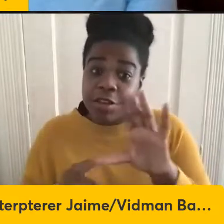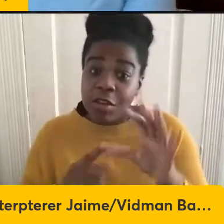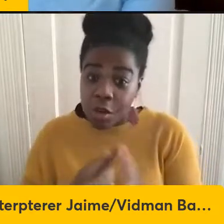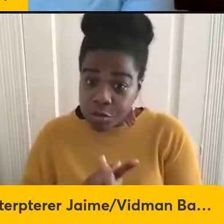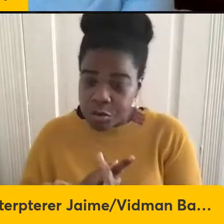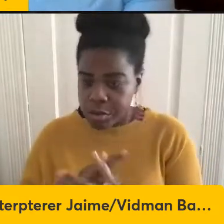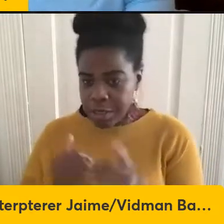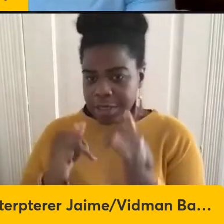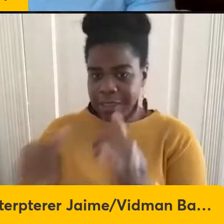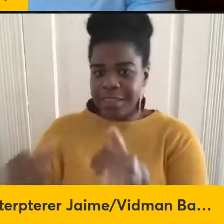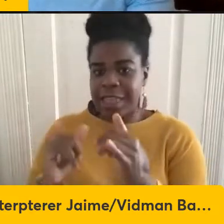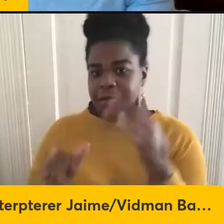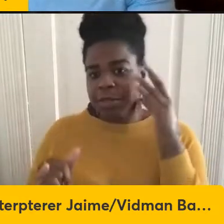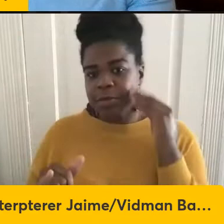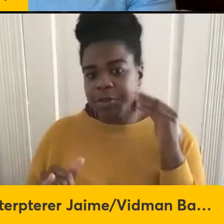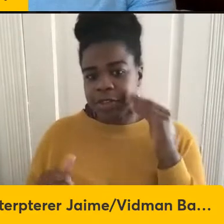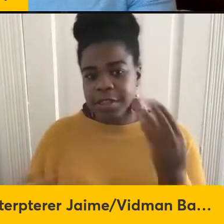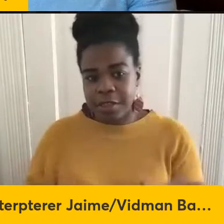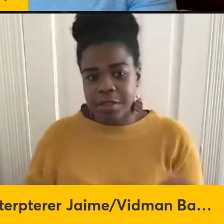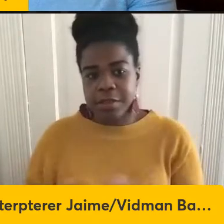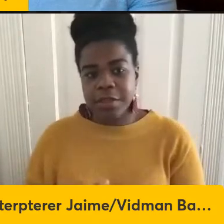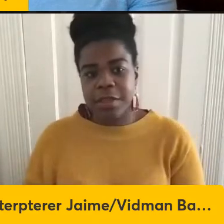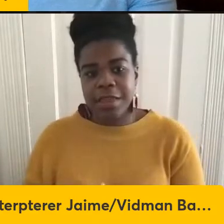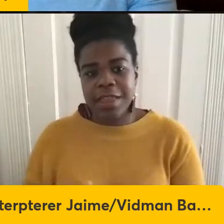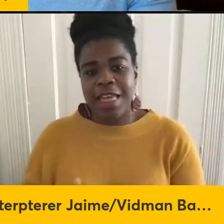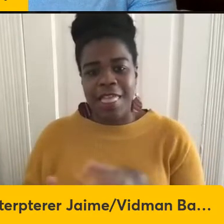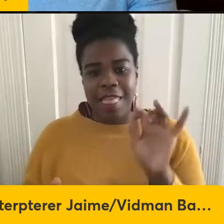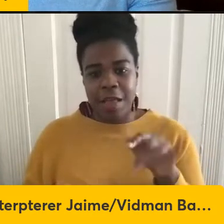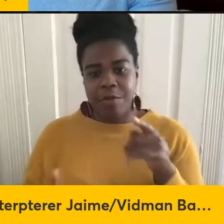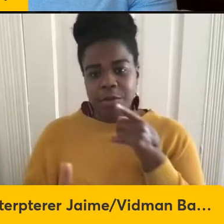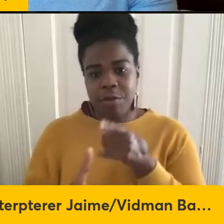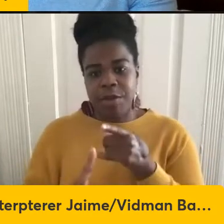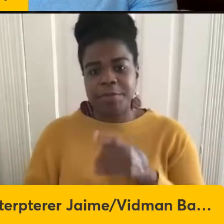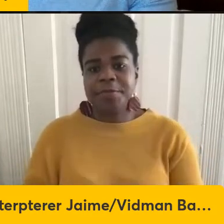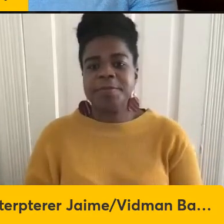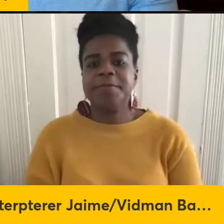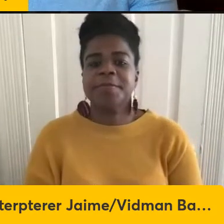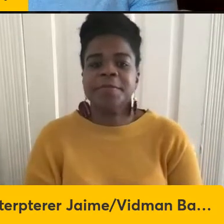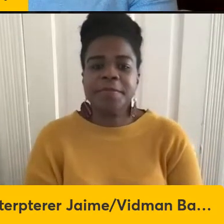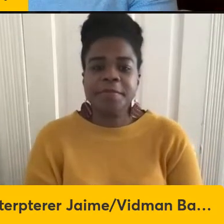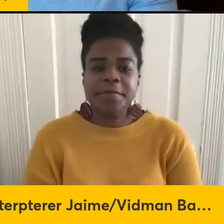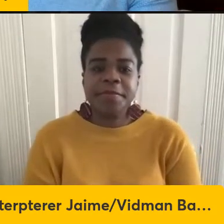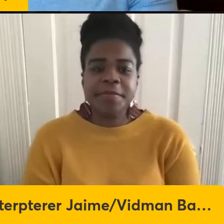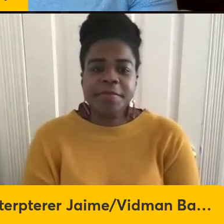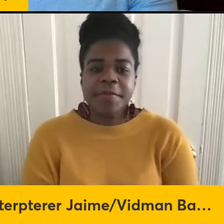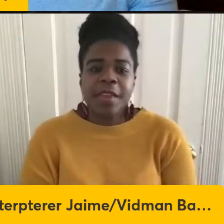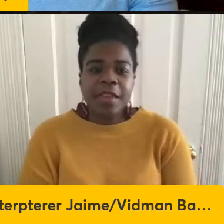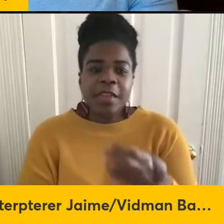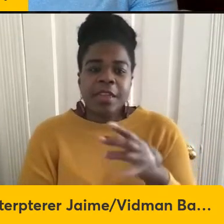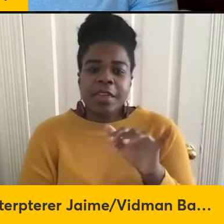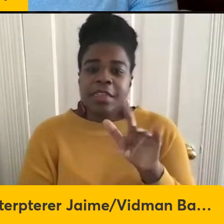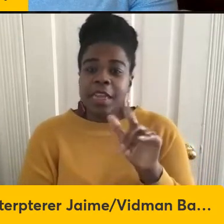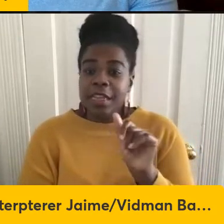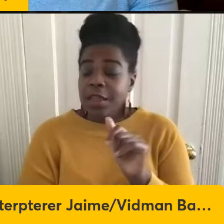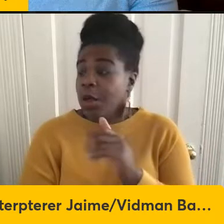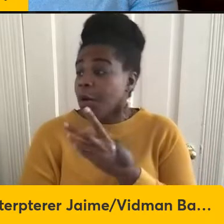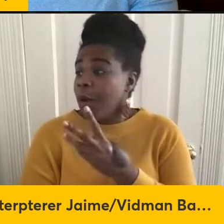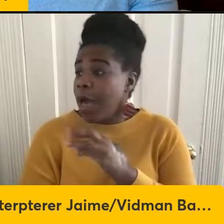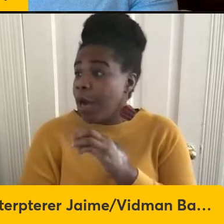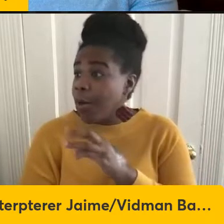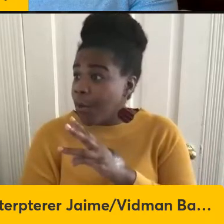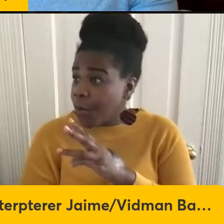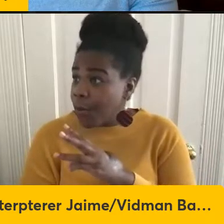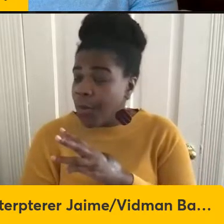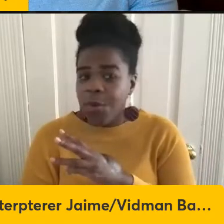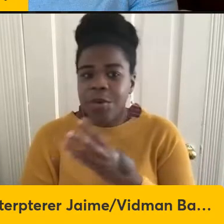same thing that they are. So that was the other point that I wanted to make. Oh, wow. Okay, so now I'm seeing